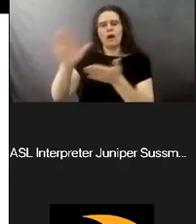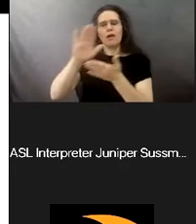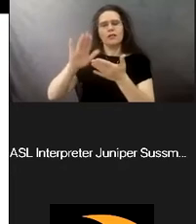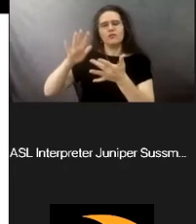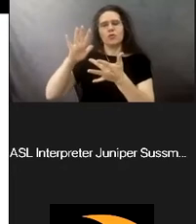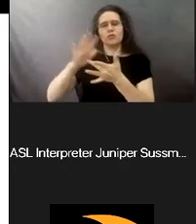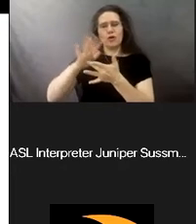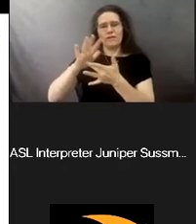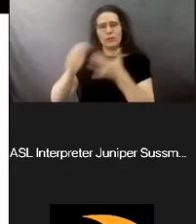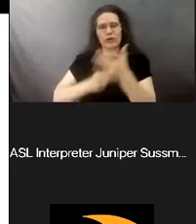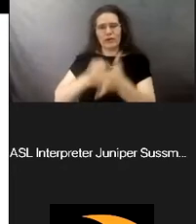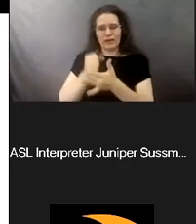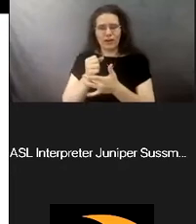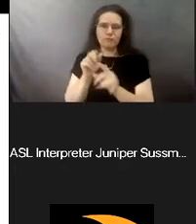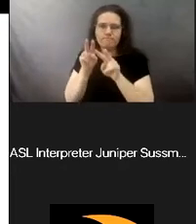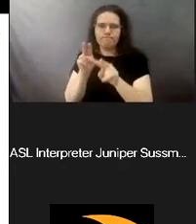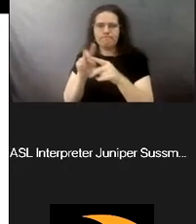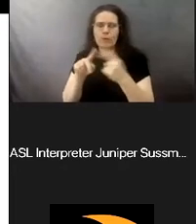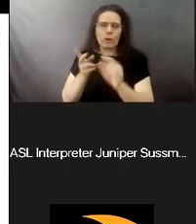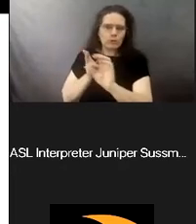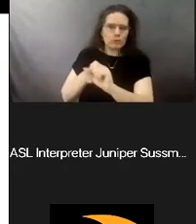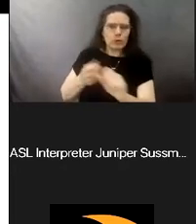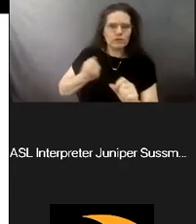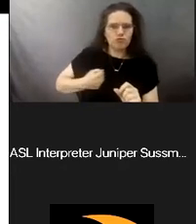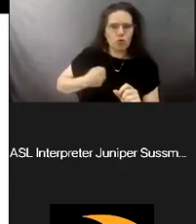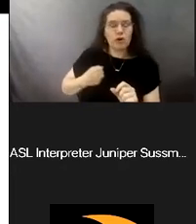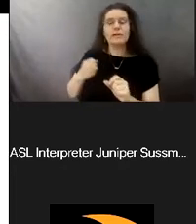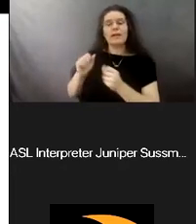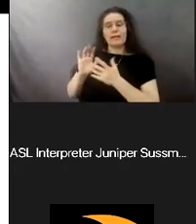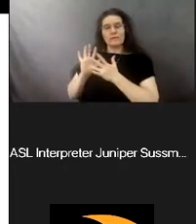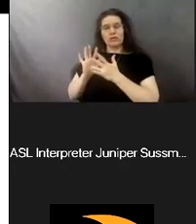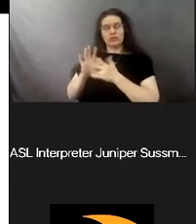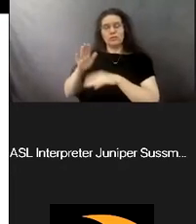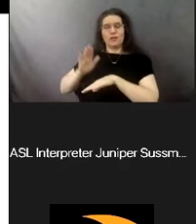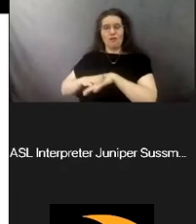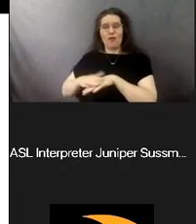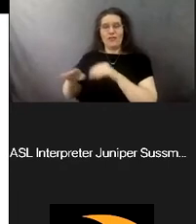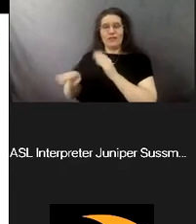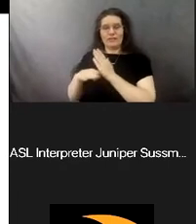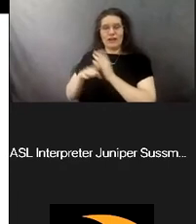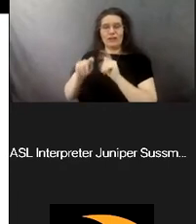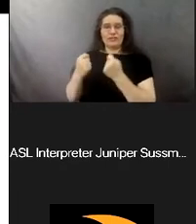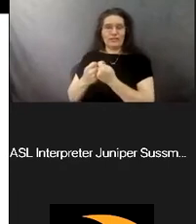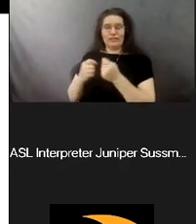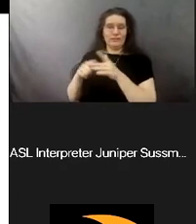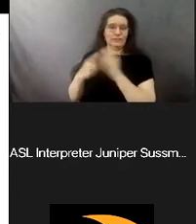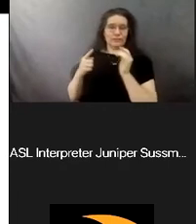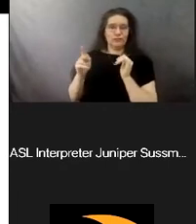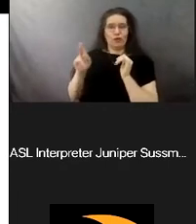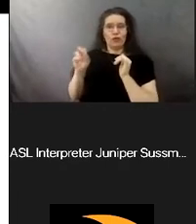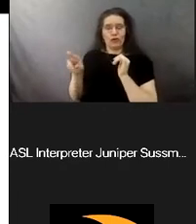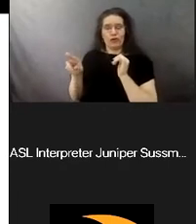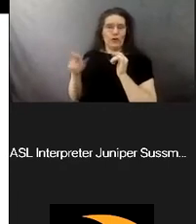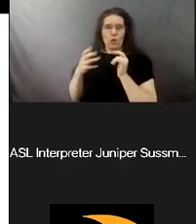join a sorority and continue the success she had as a freshman, starring on her school's soccer team. 2 weeks into the